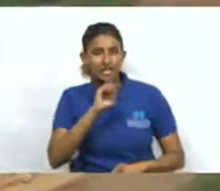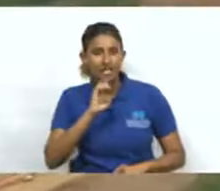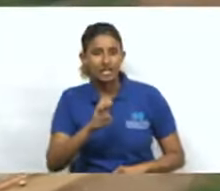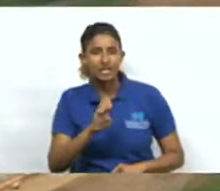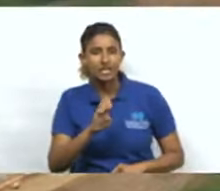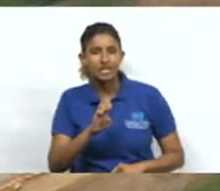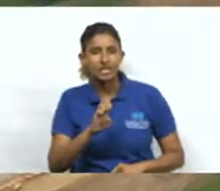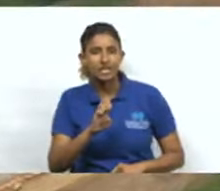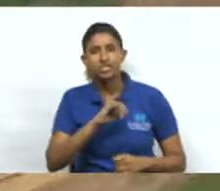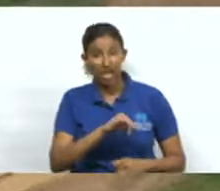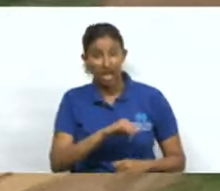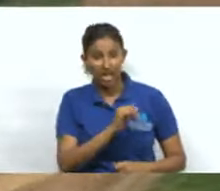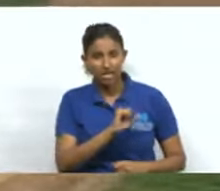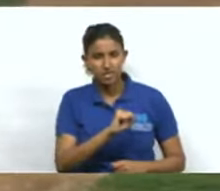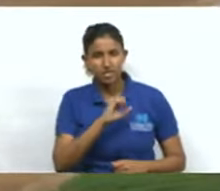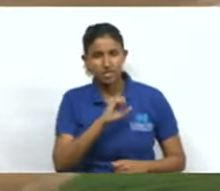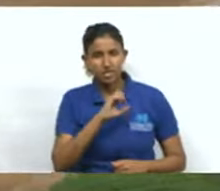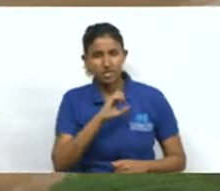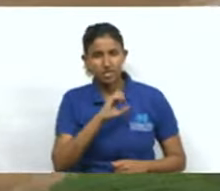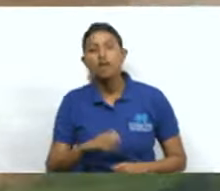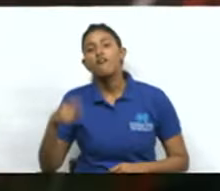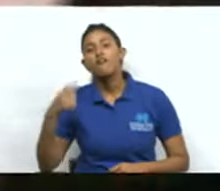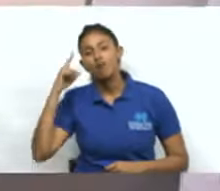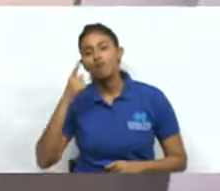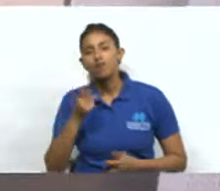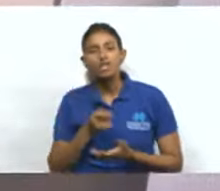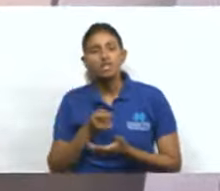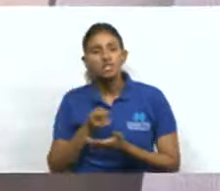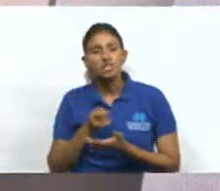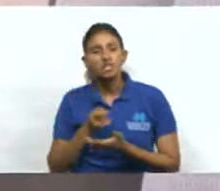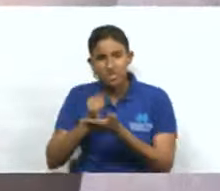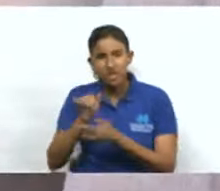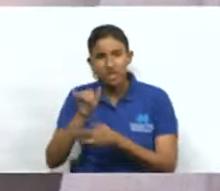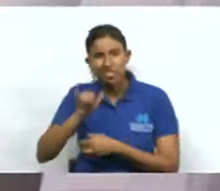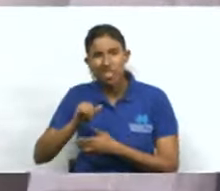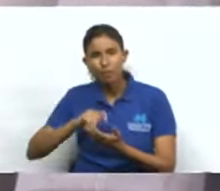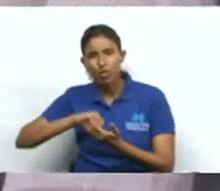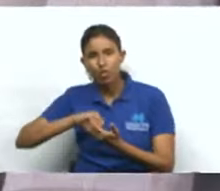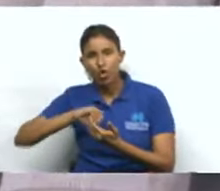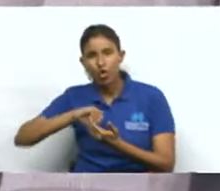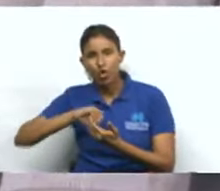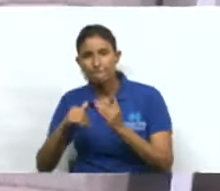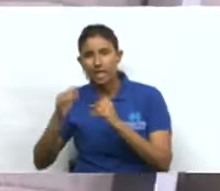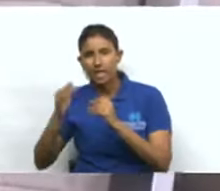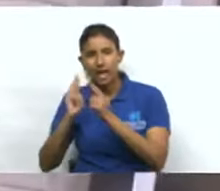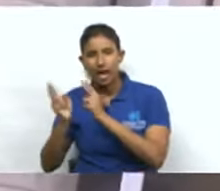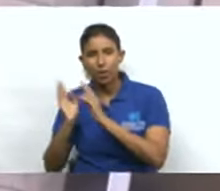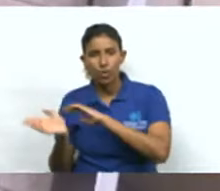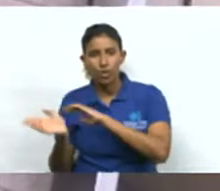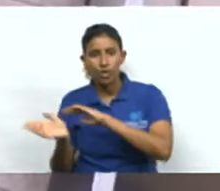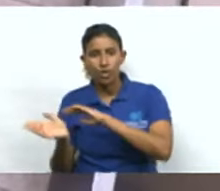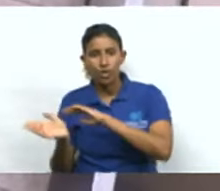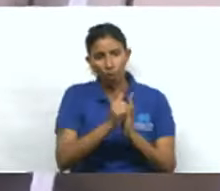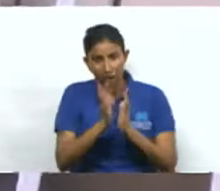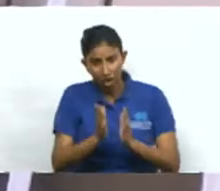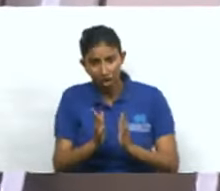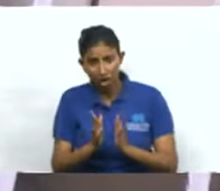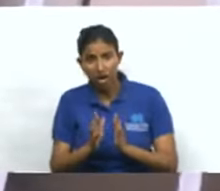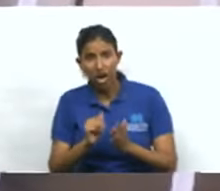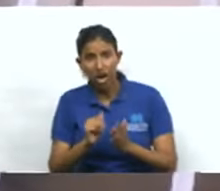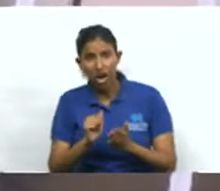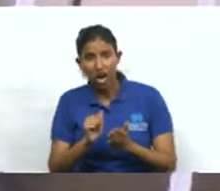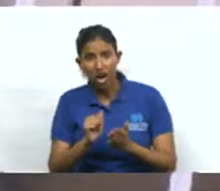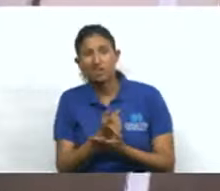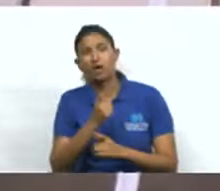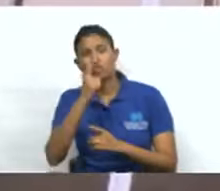Partnership. Attorneys' assets frozen as company seeks to recover some $6 million from contractor.